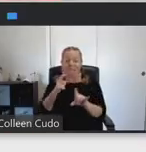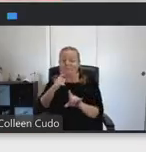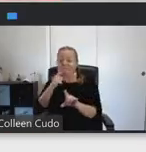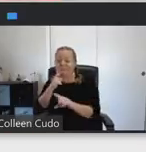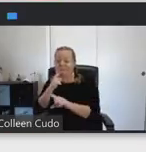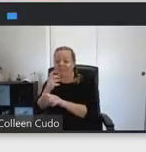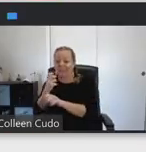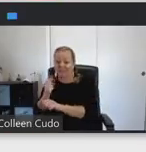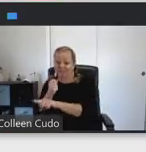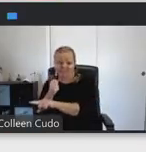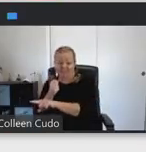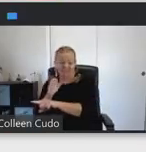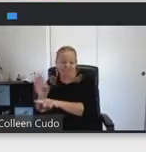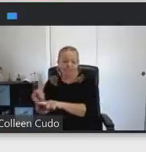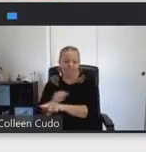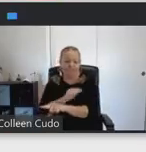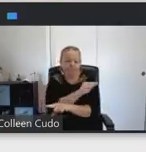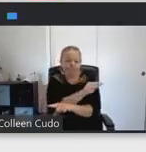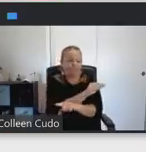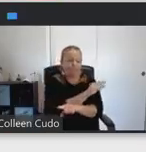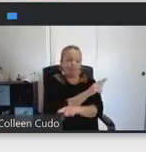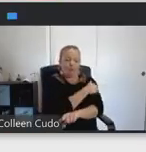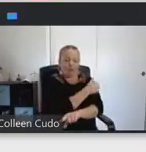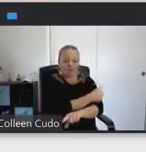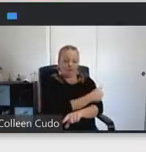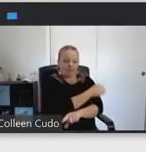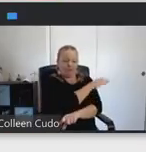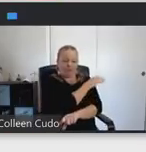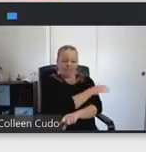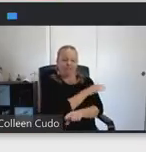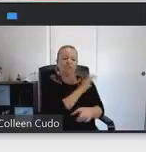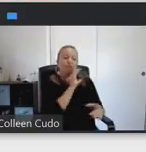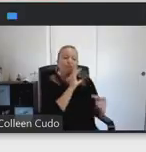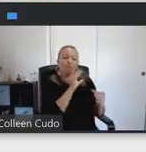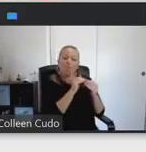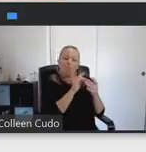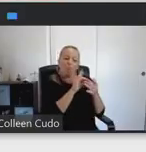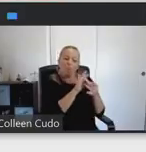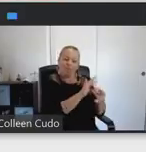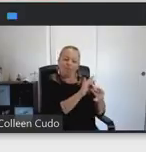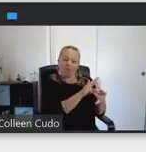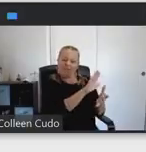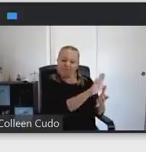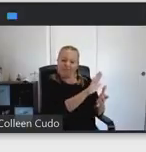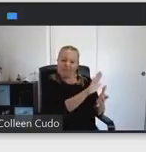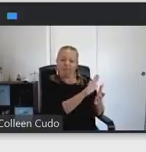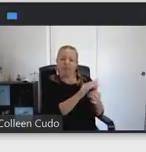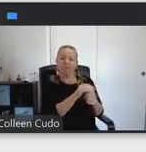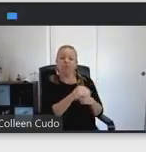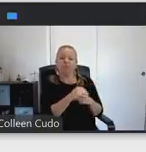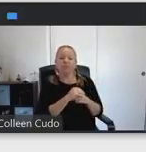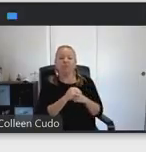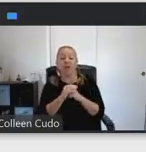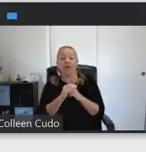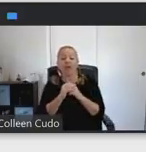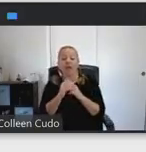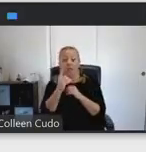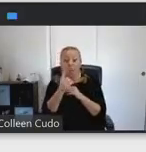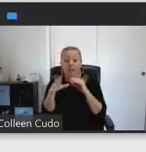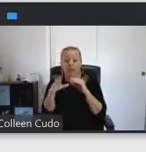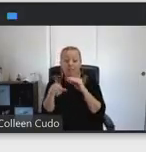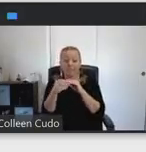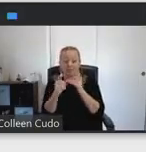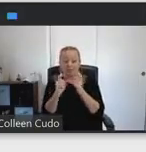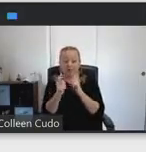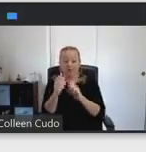with healthcare capacity than public health capacity. We also made one additional change this